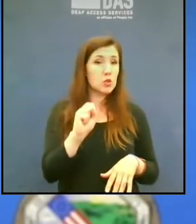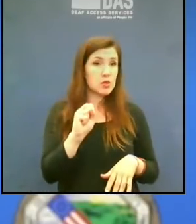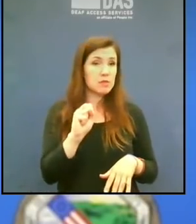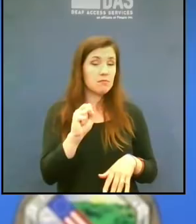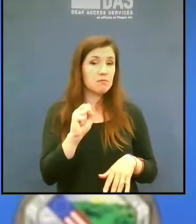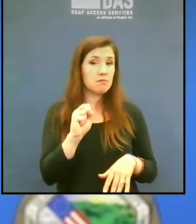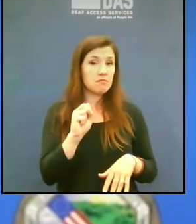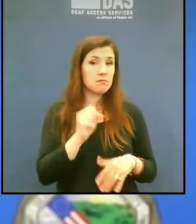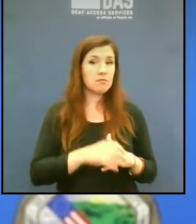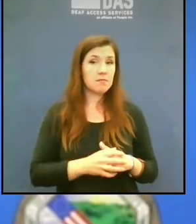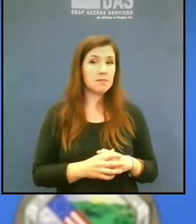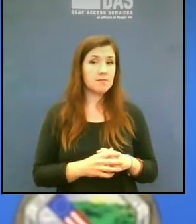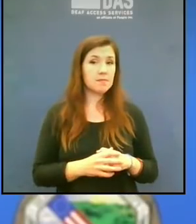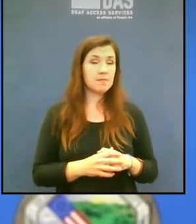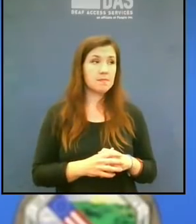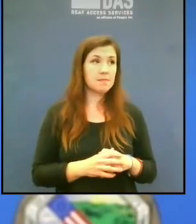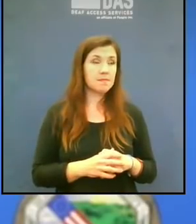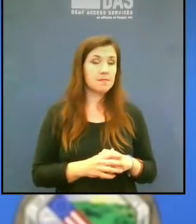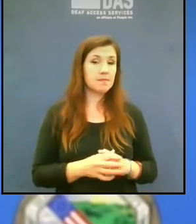questions?